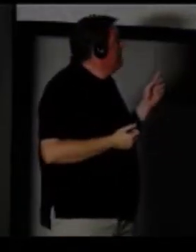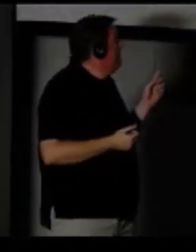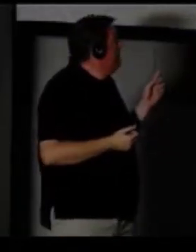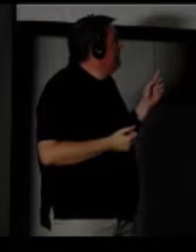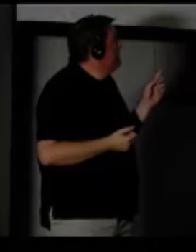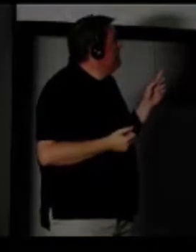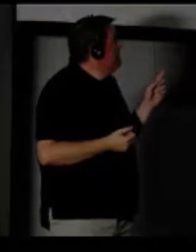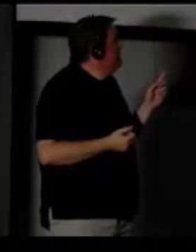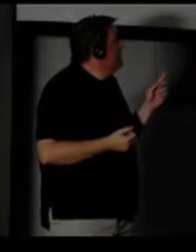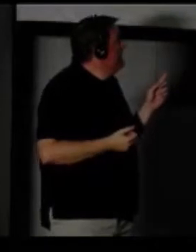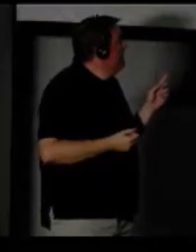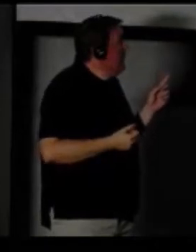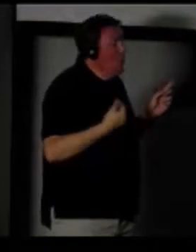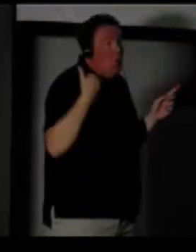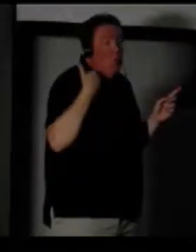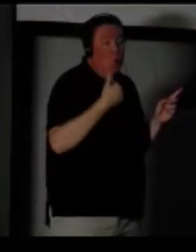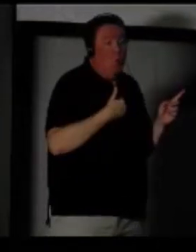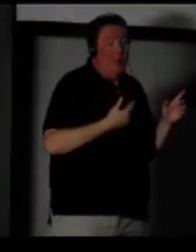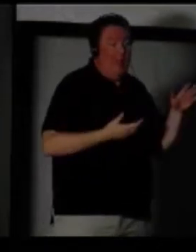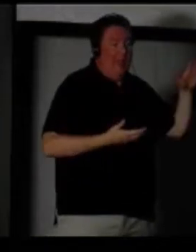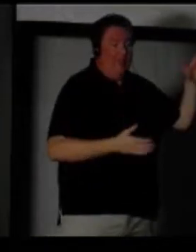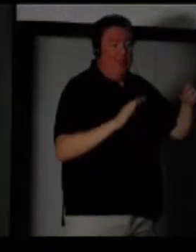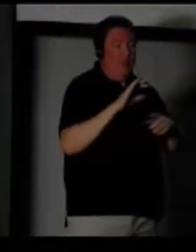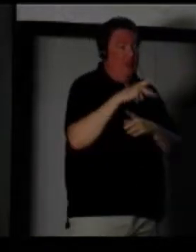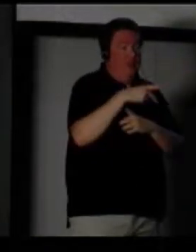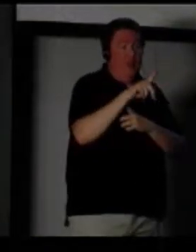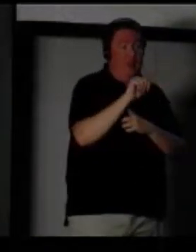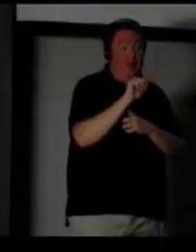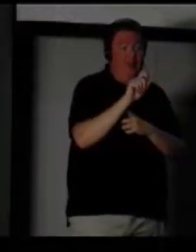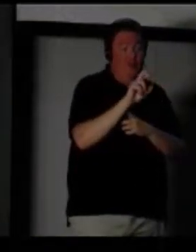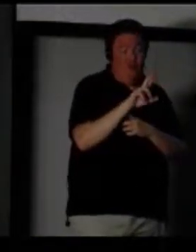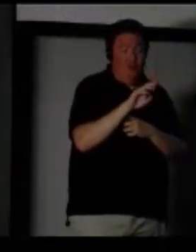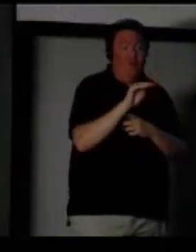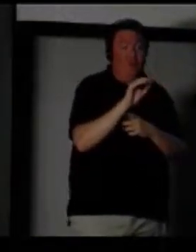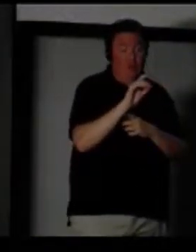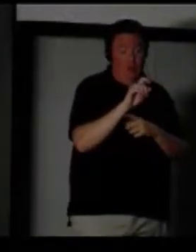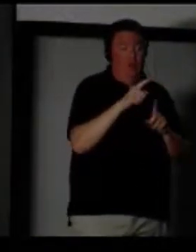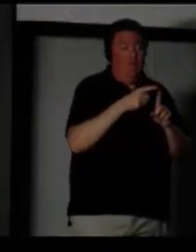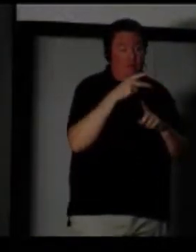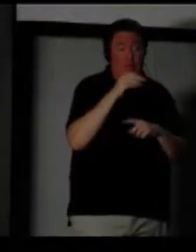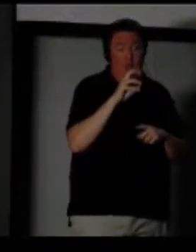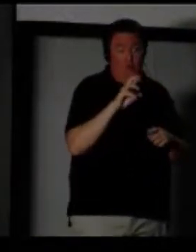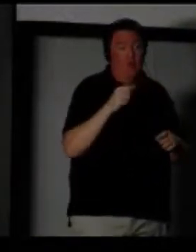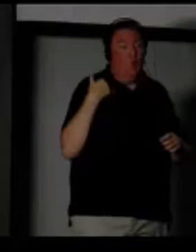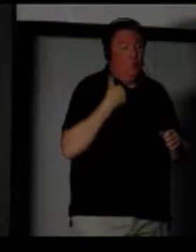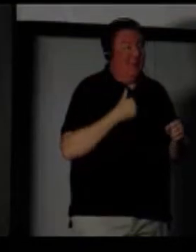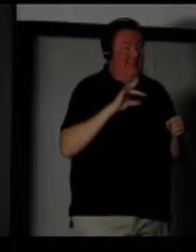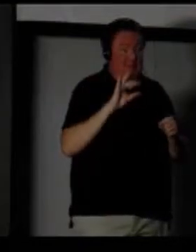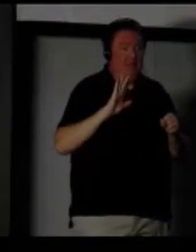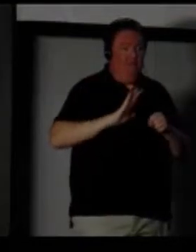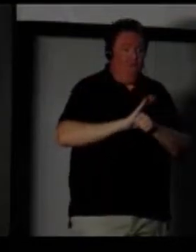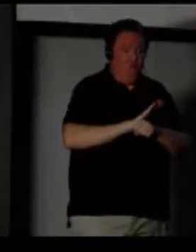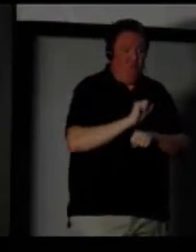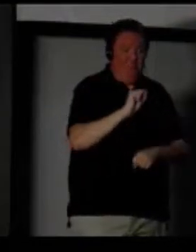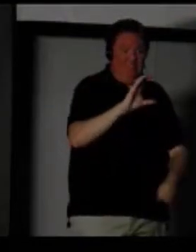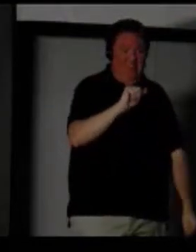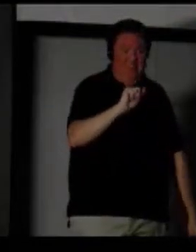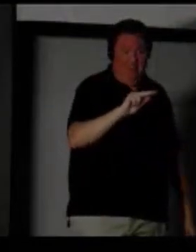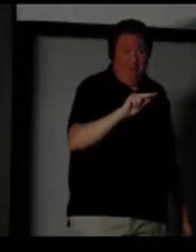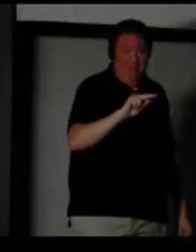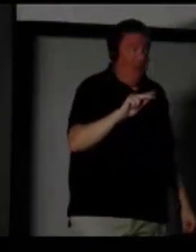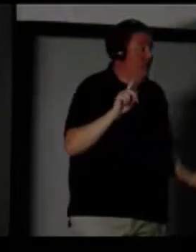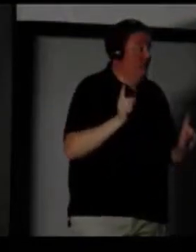to scan Powers' full-scale plaster model. And I've been told this was the first time that Sam